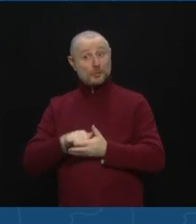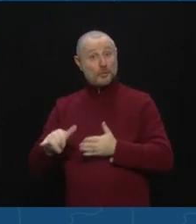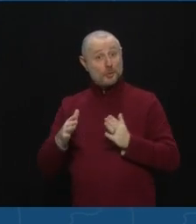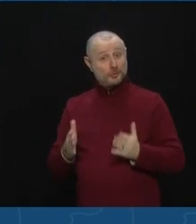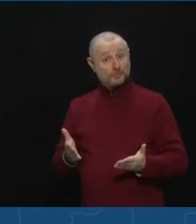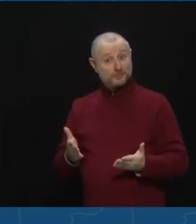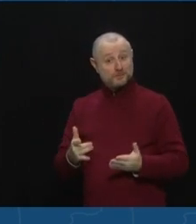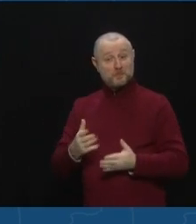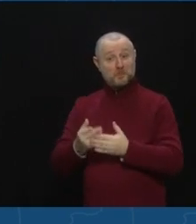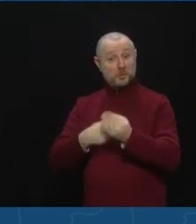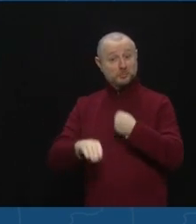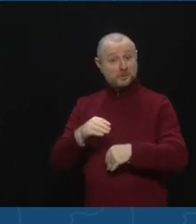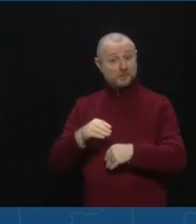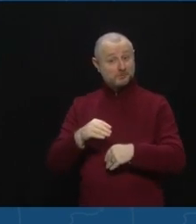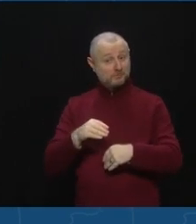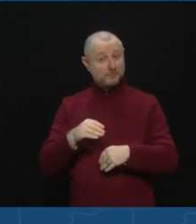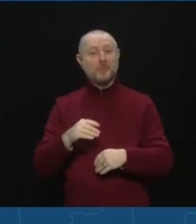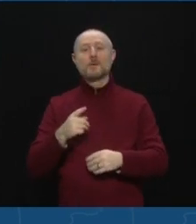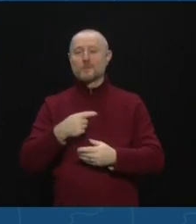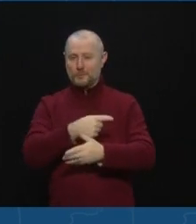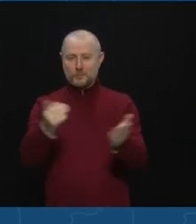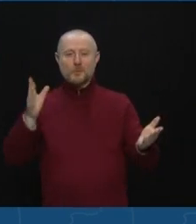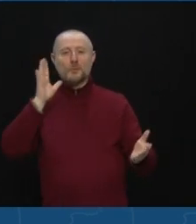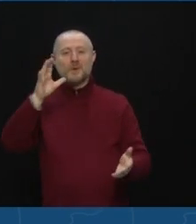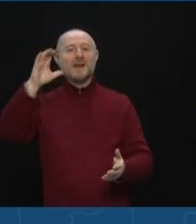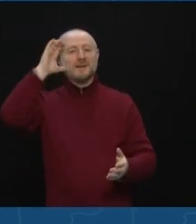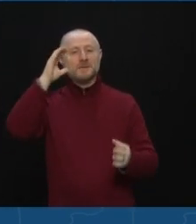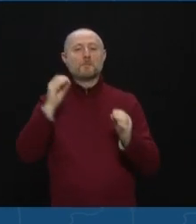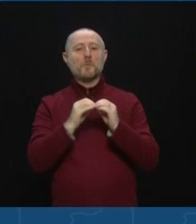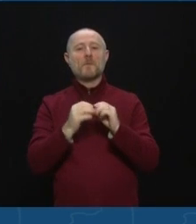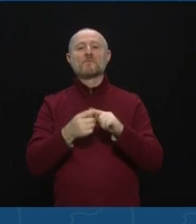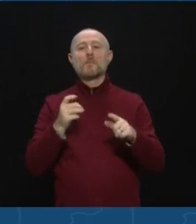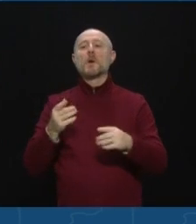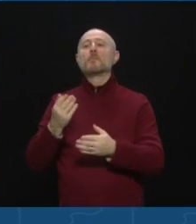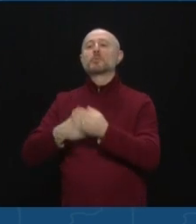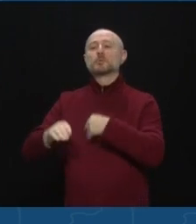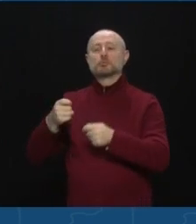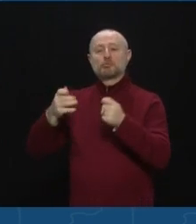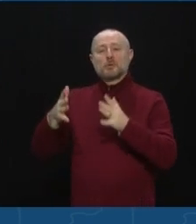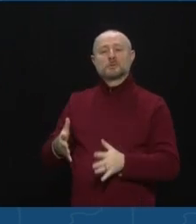budget's for you. You're going to hear much more about it from our Budget Director, Robert